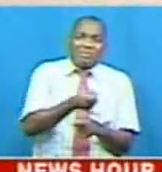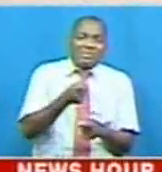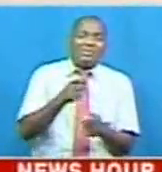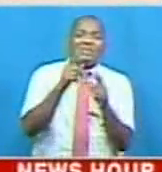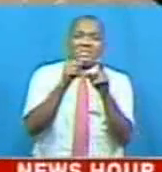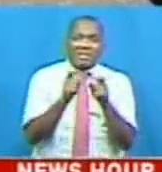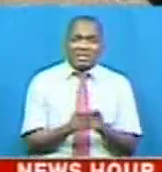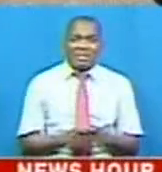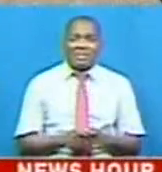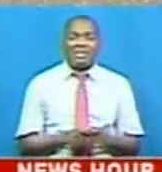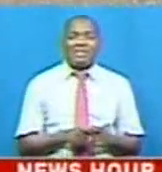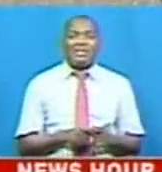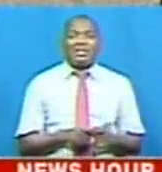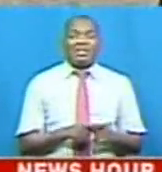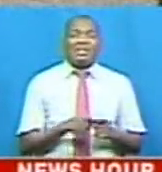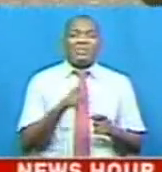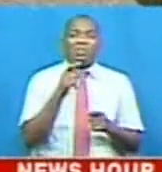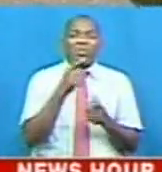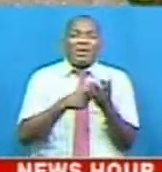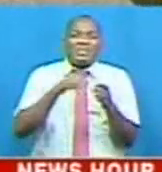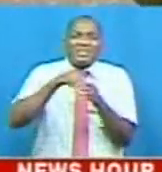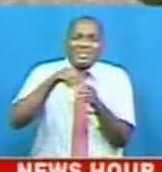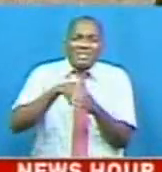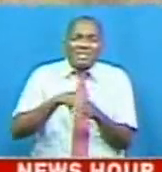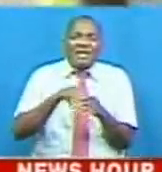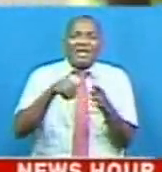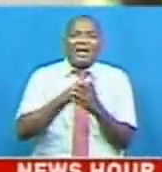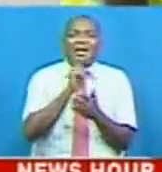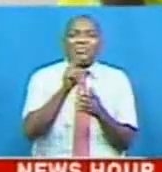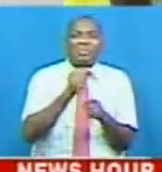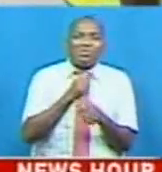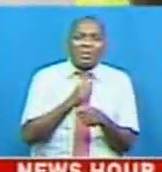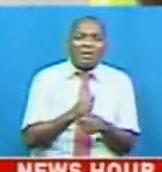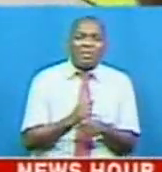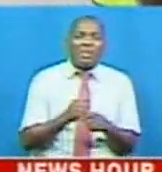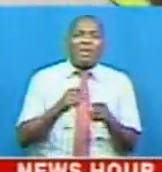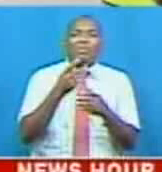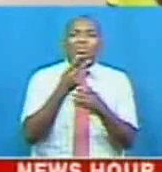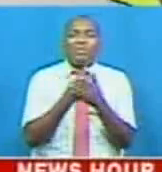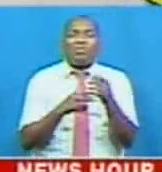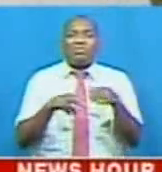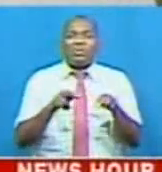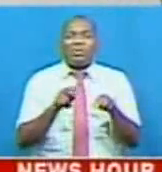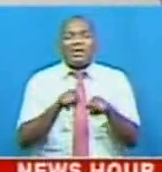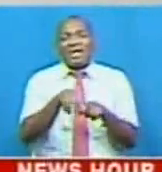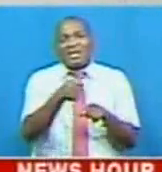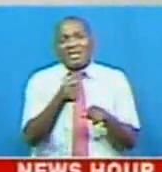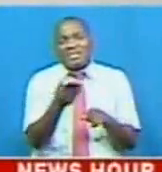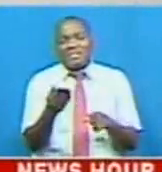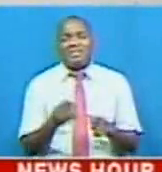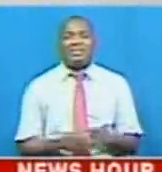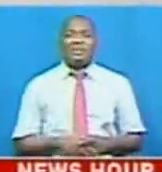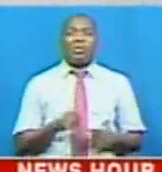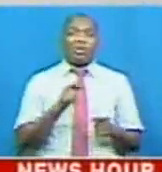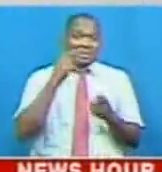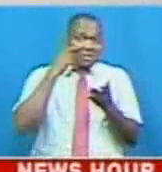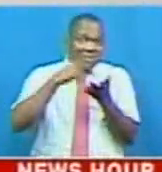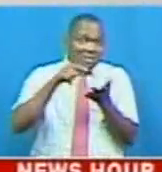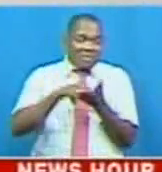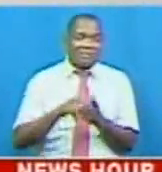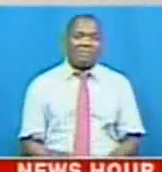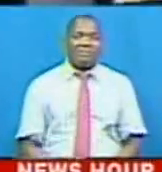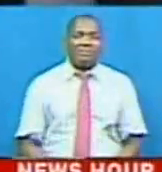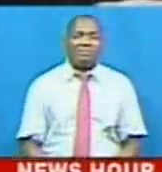lab. Bitumen content, length, width and breadth of both the road and ancillary functions will also